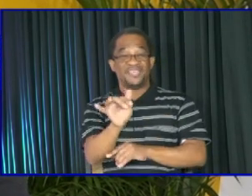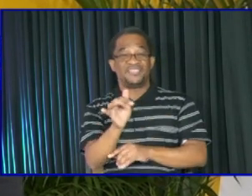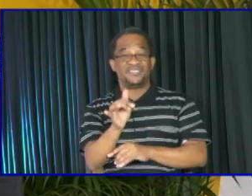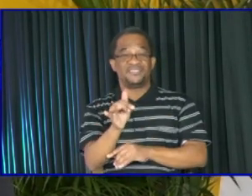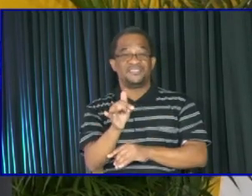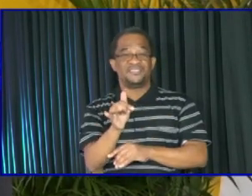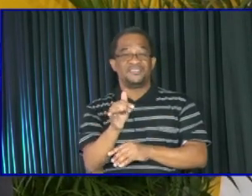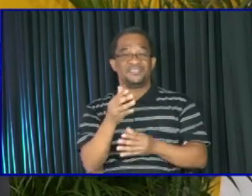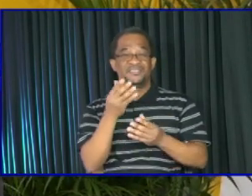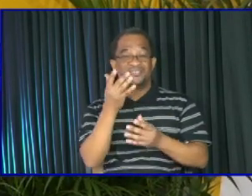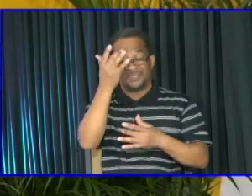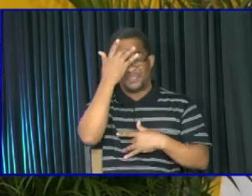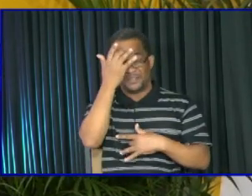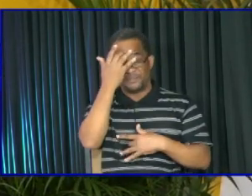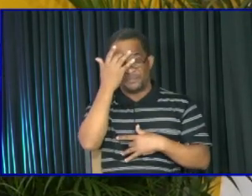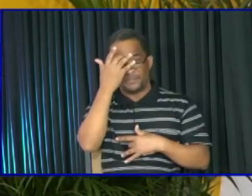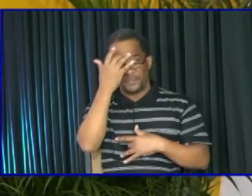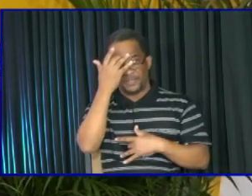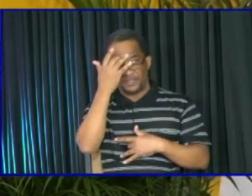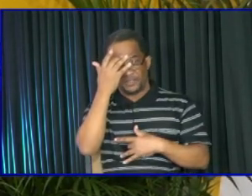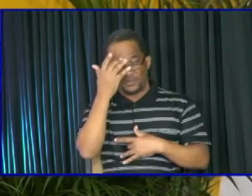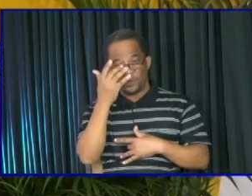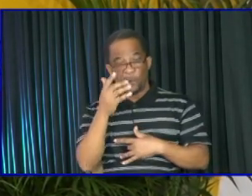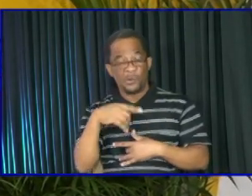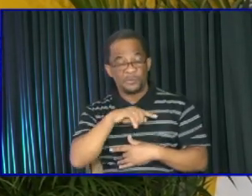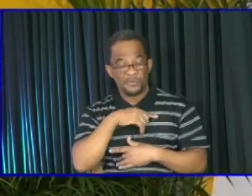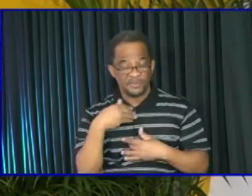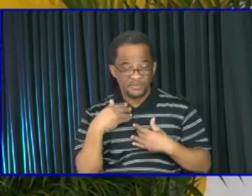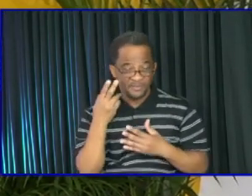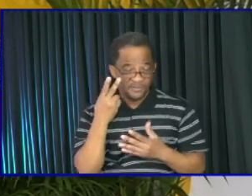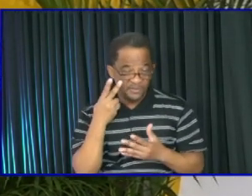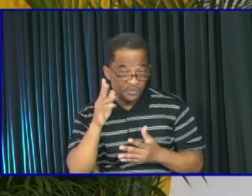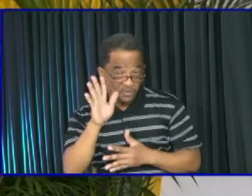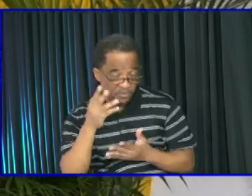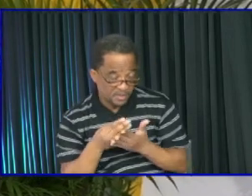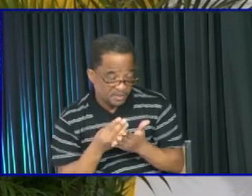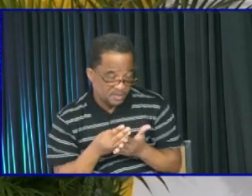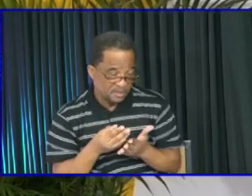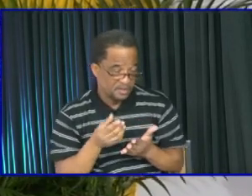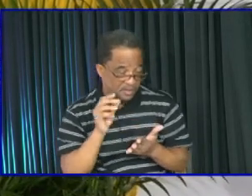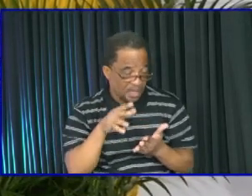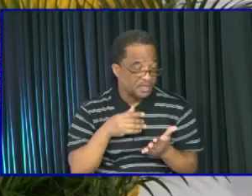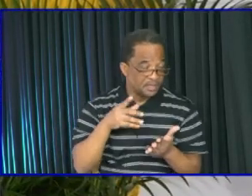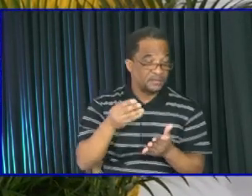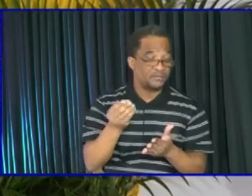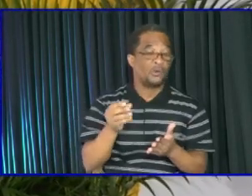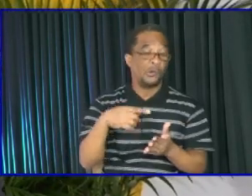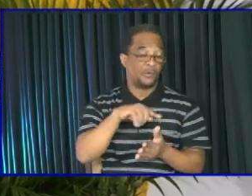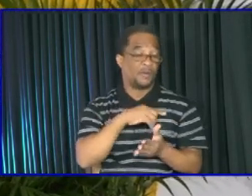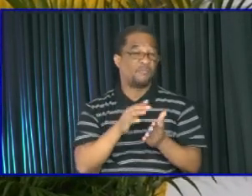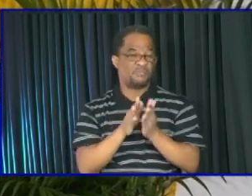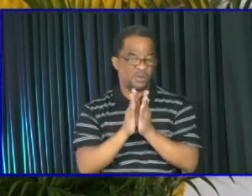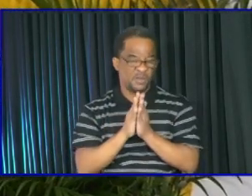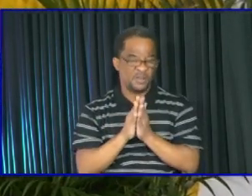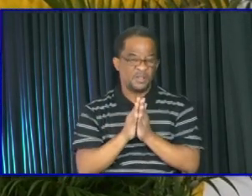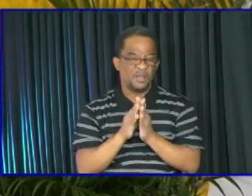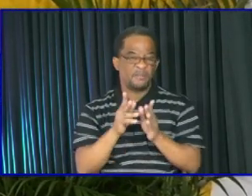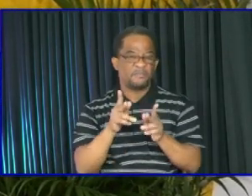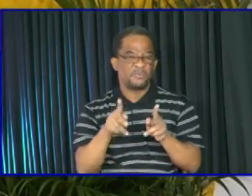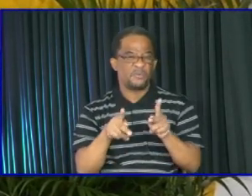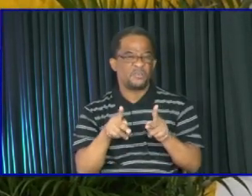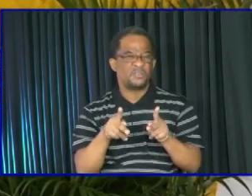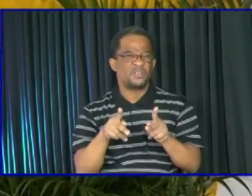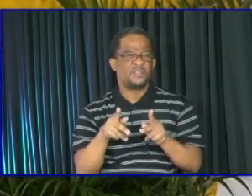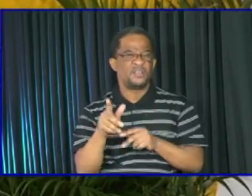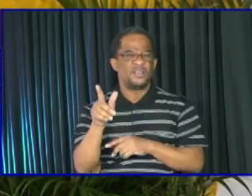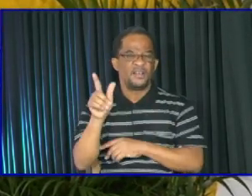about your case. I see your message which you sent me earlier. We're praying for you. We're praying for persons like